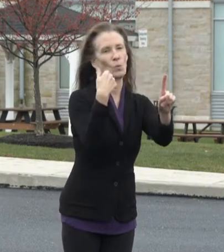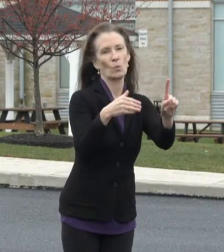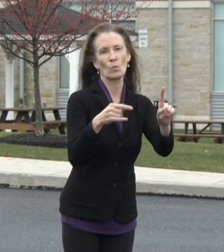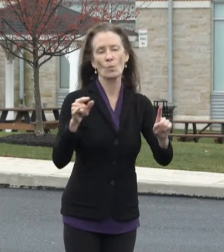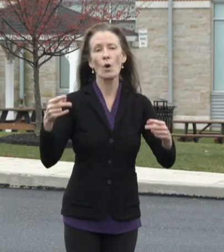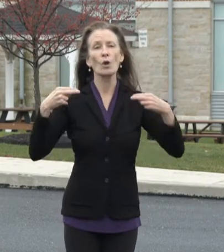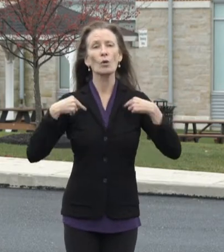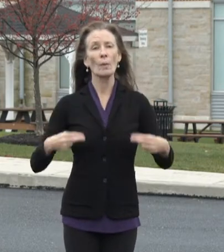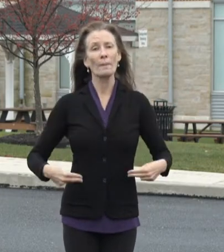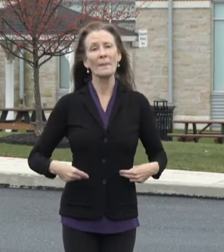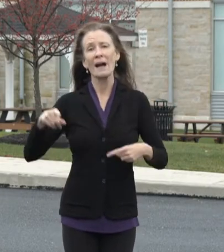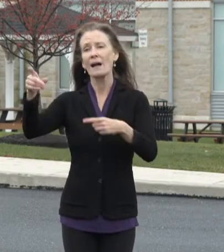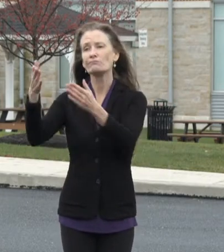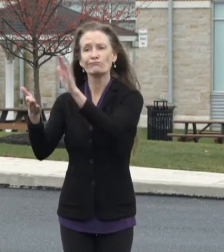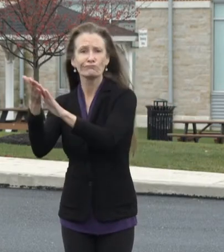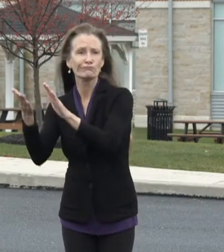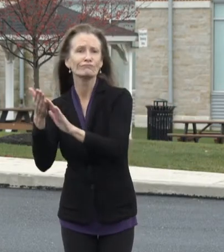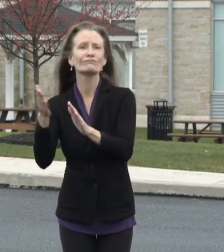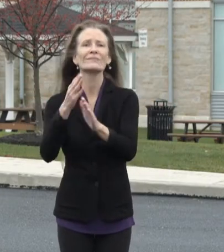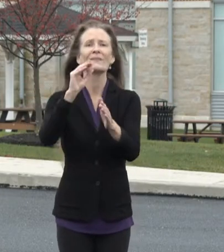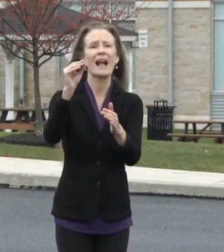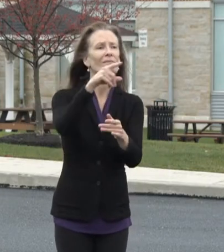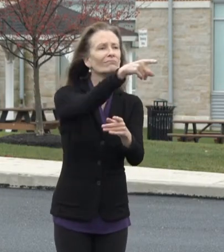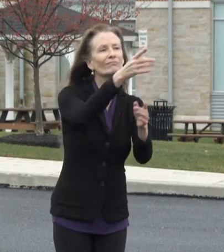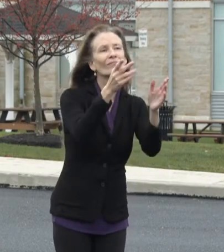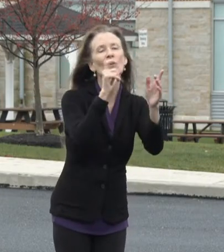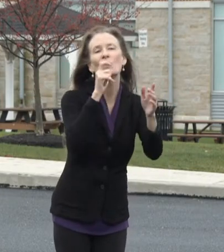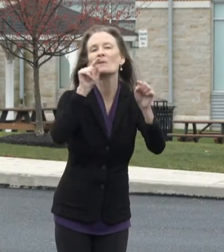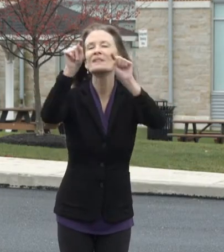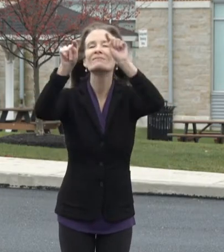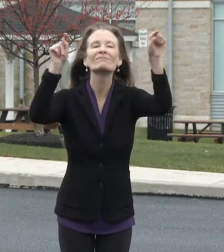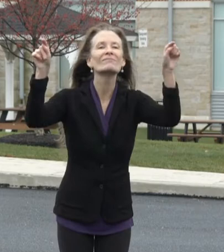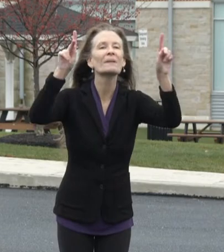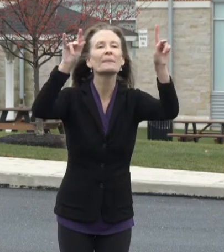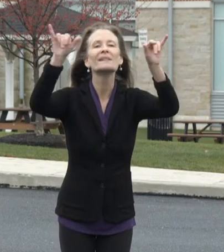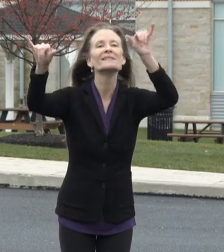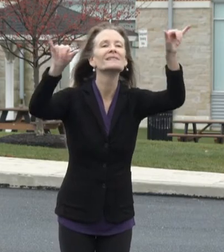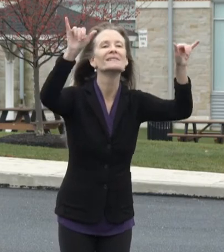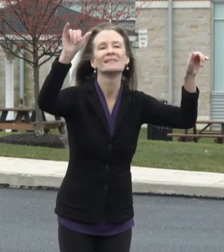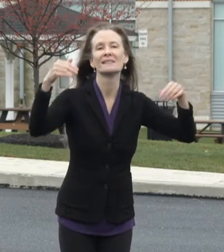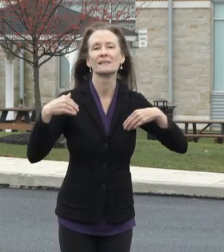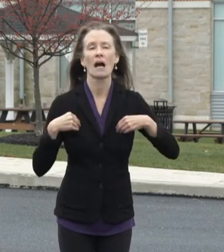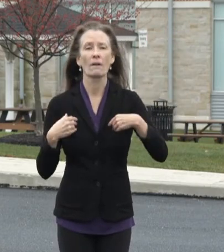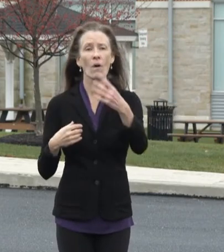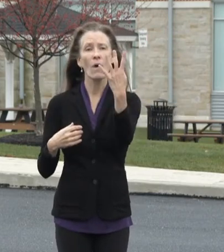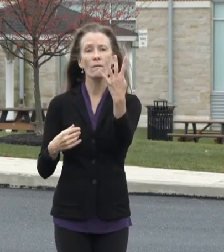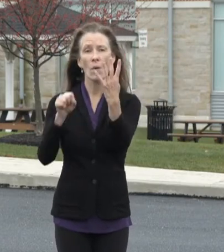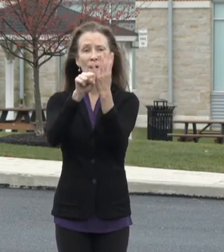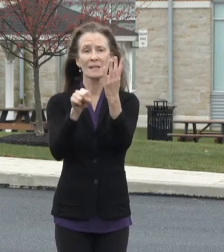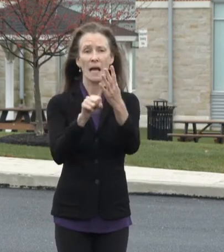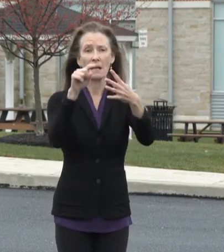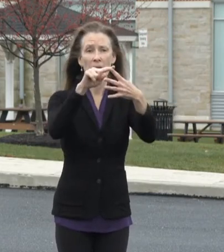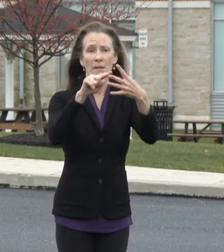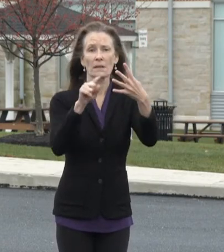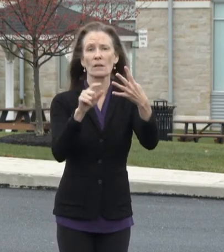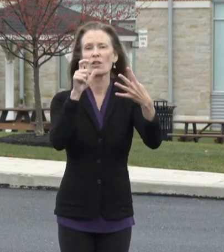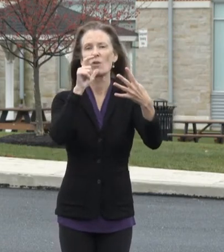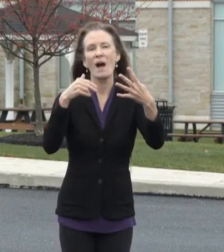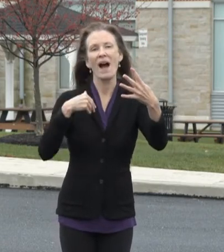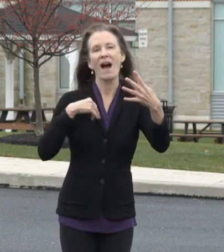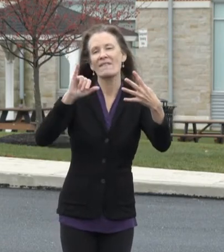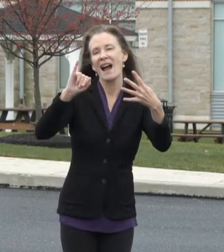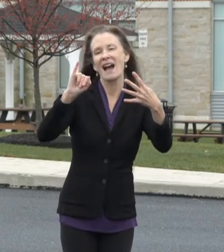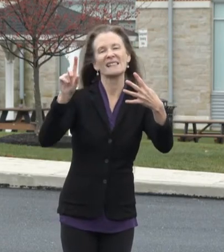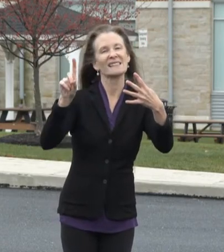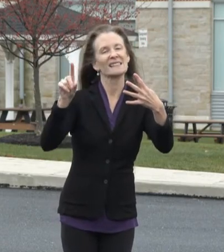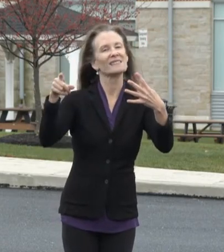facilities, including four state centers that are home to people with intellectual disabilities. Residents of these